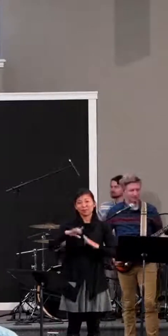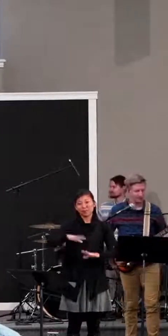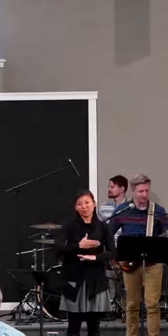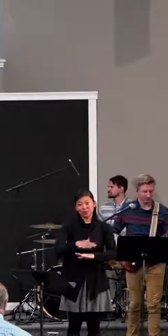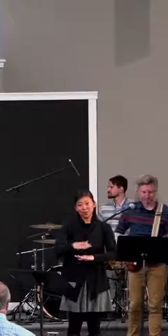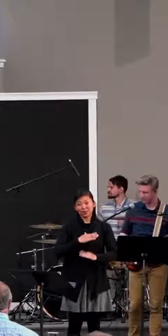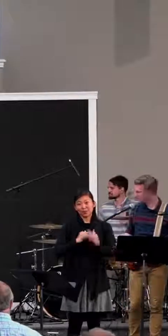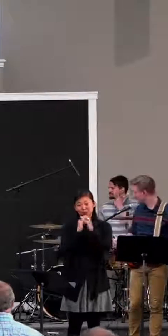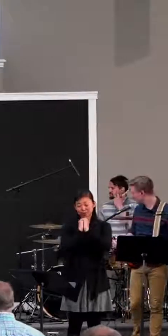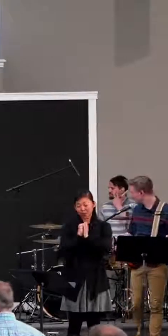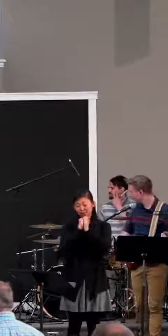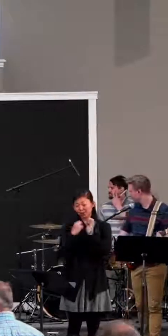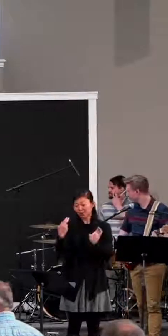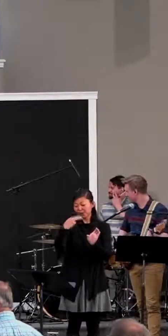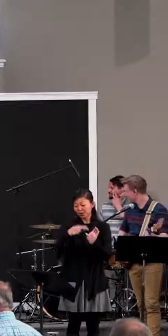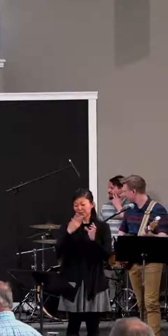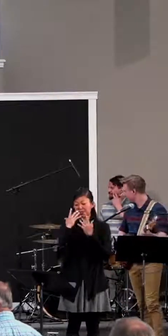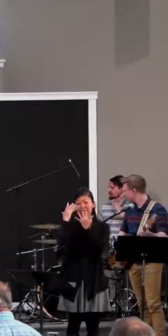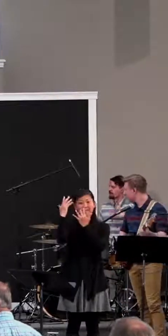us?